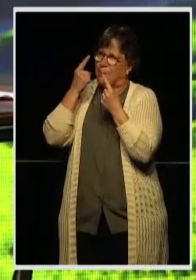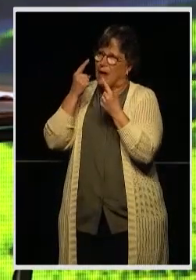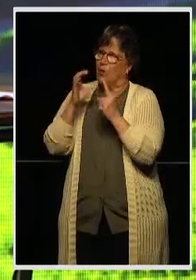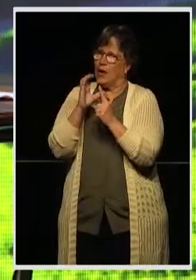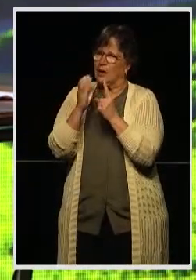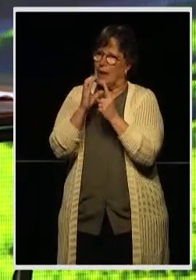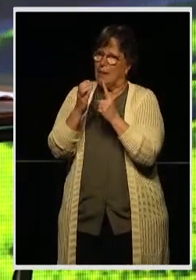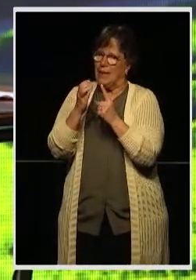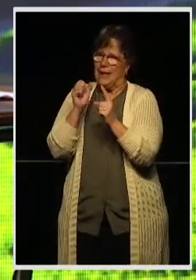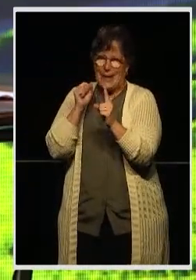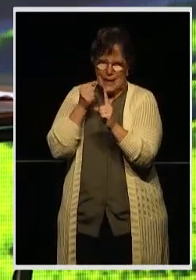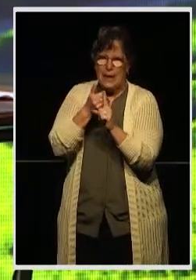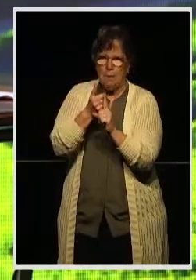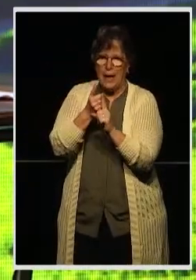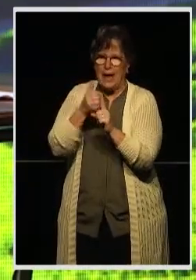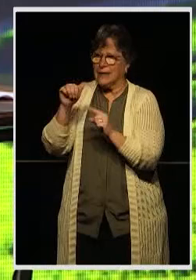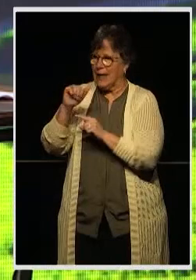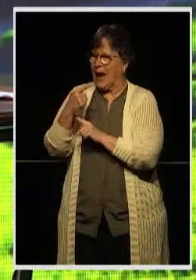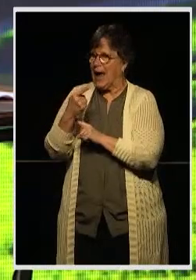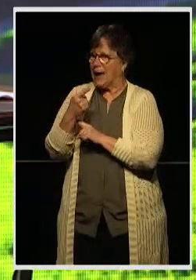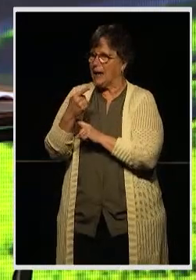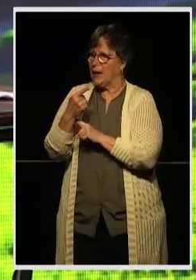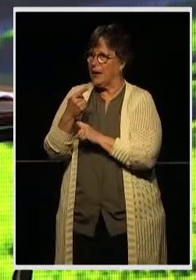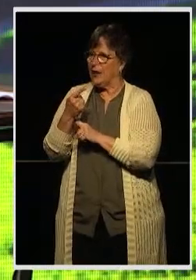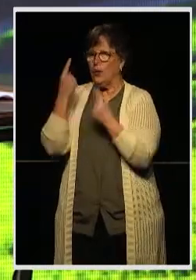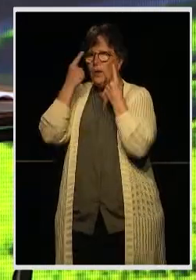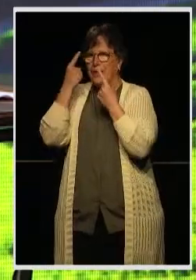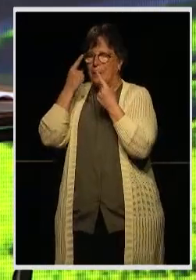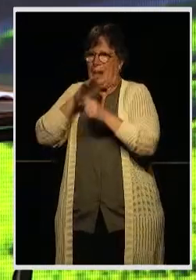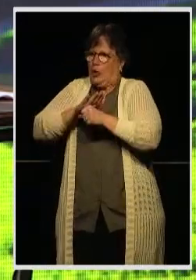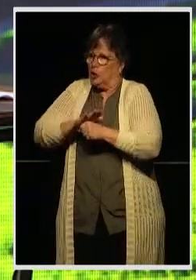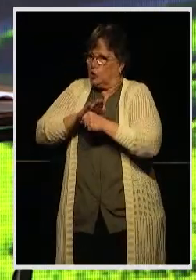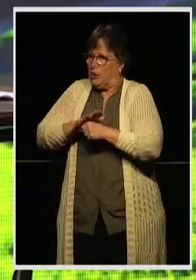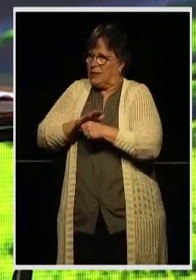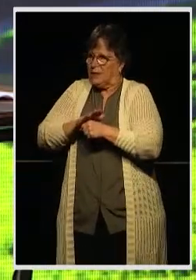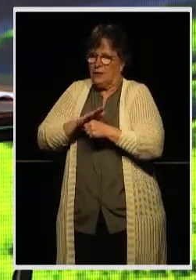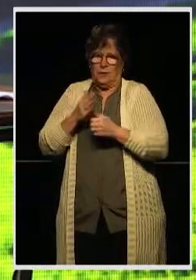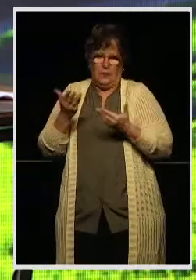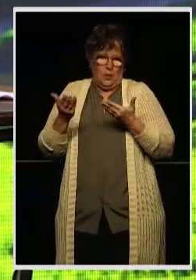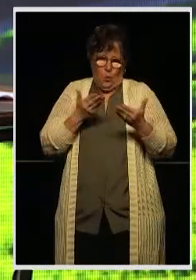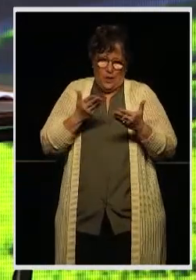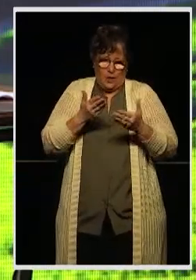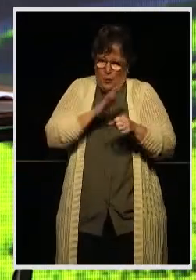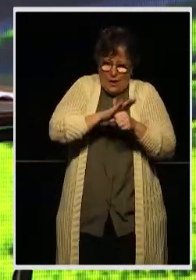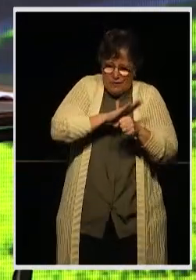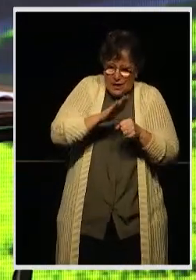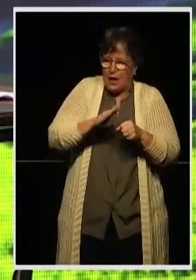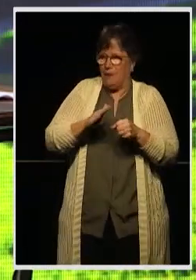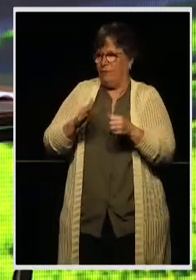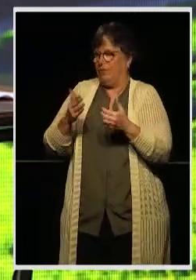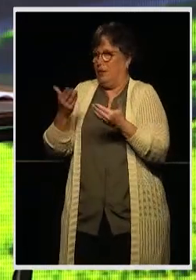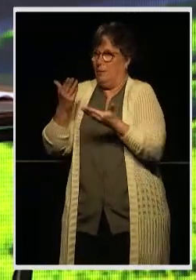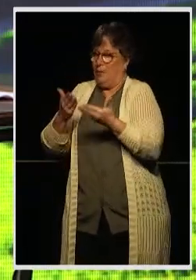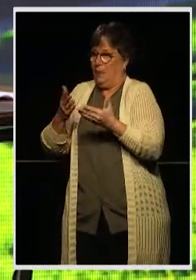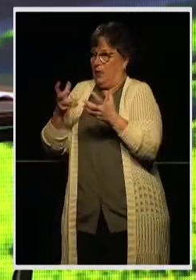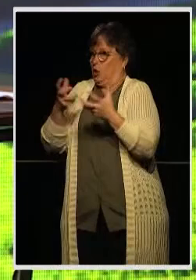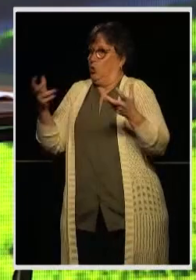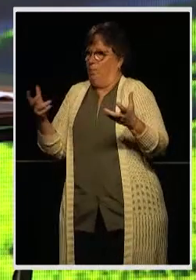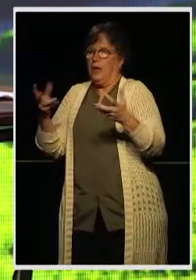stresses that ag's going to feel, and it's things like water shortages or too much, right? Some areas will have not enough, others will be